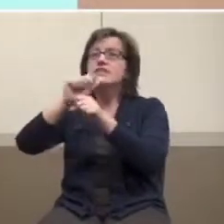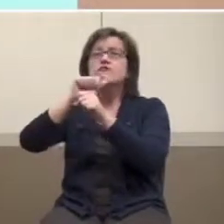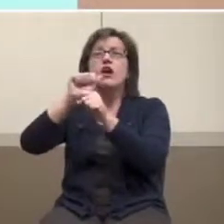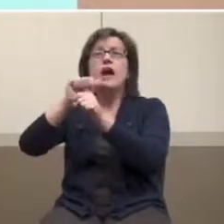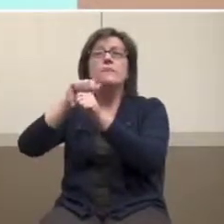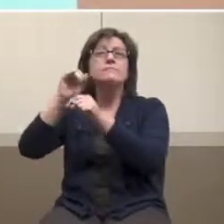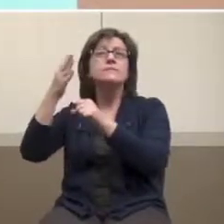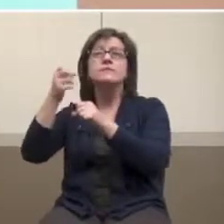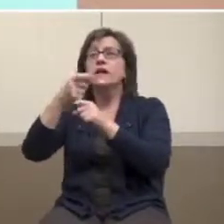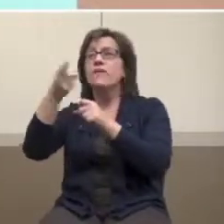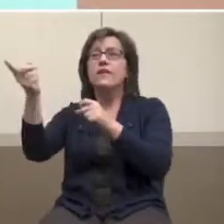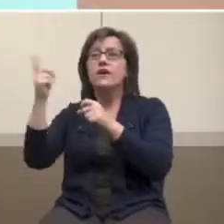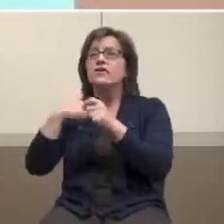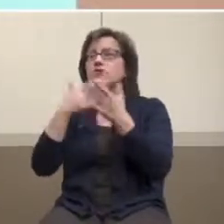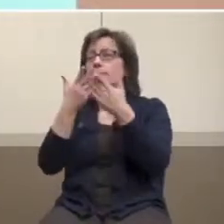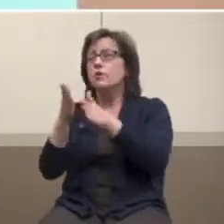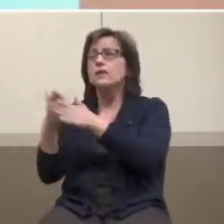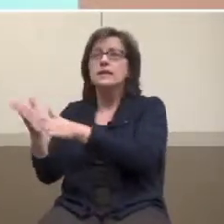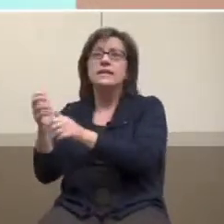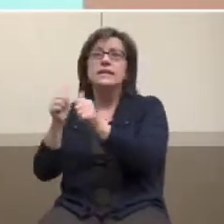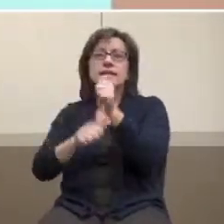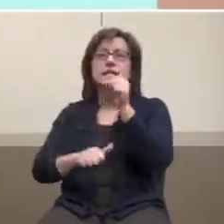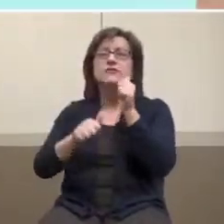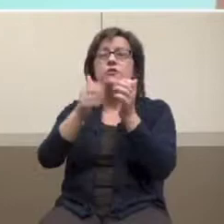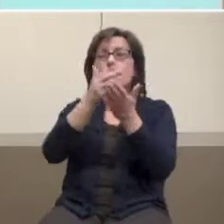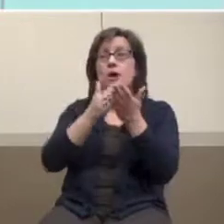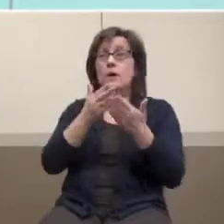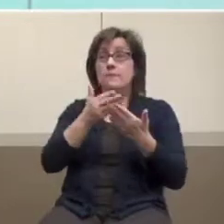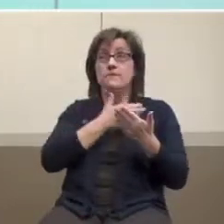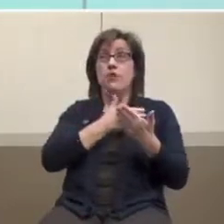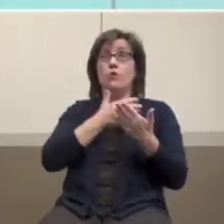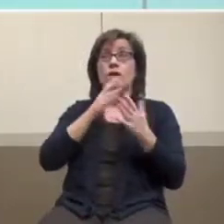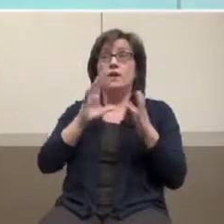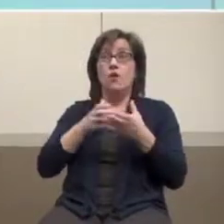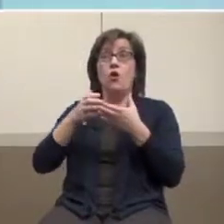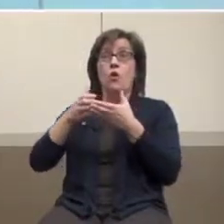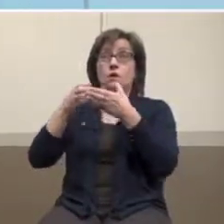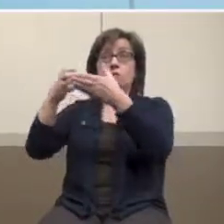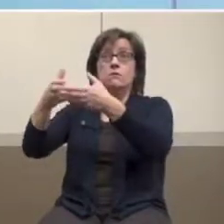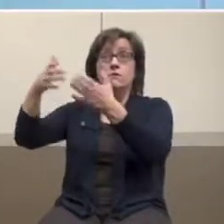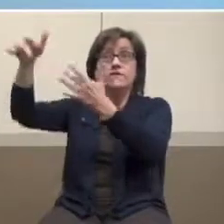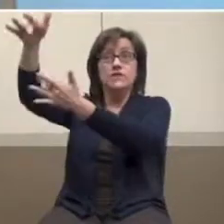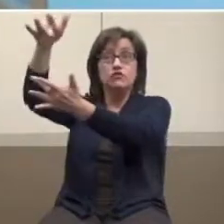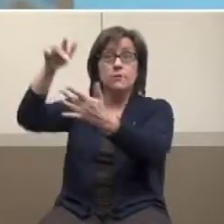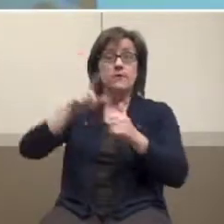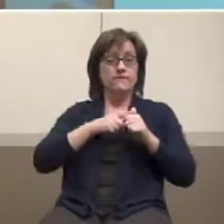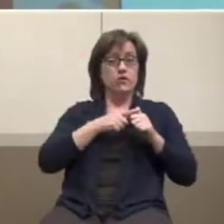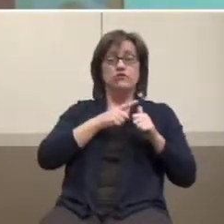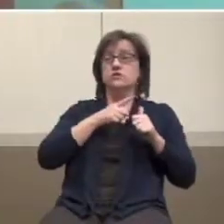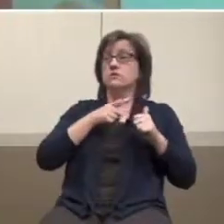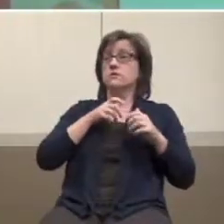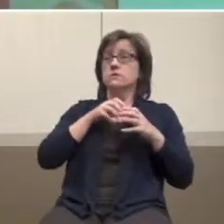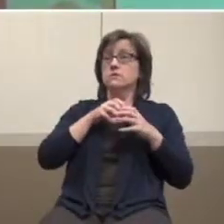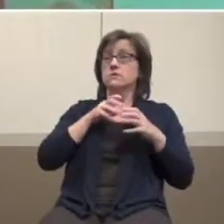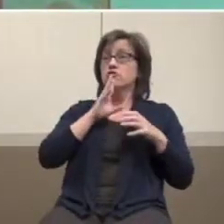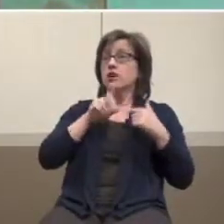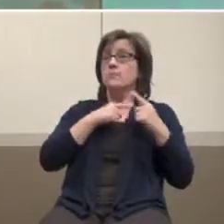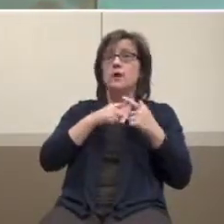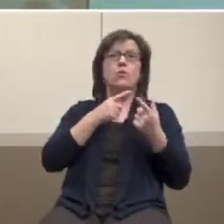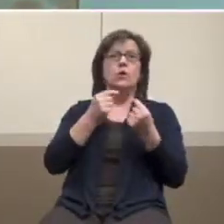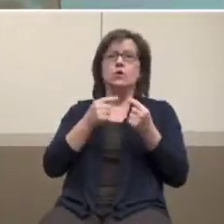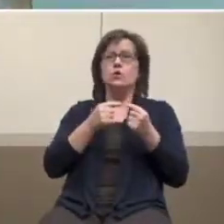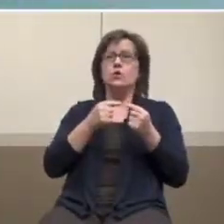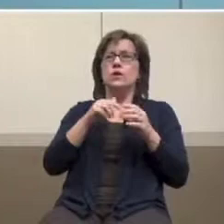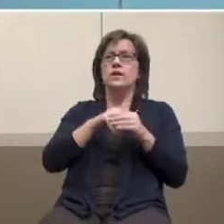broke it down to each part. So before we went on this field trip, we talked about what did we need to do in school before we left. We needed to get